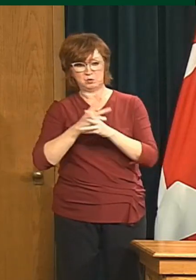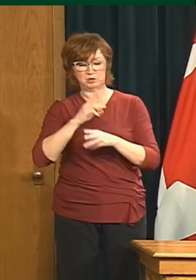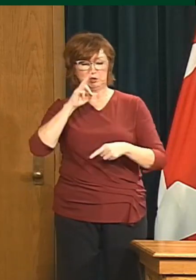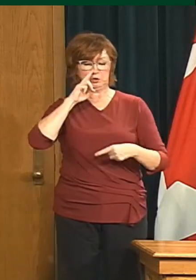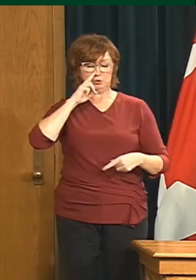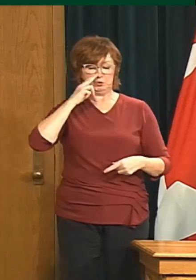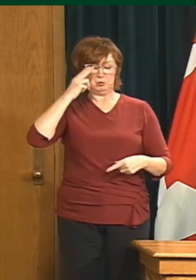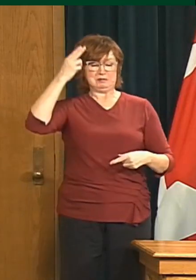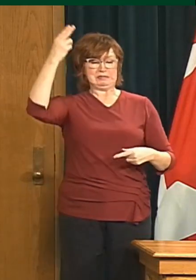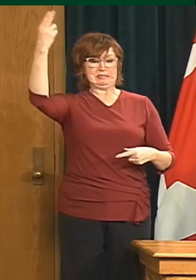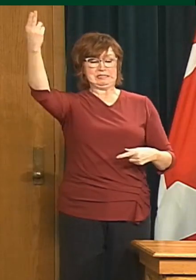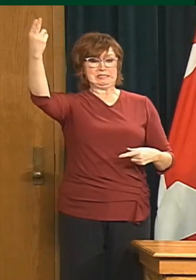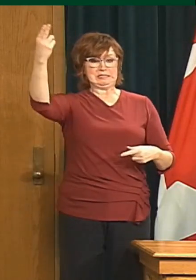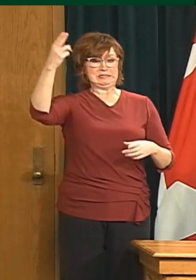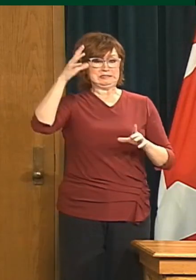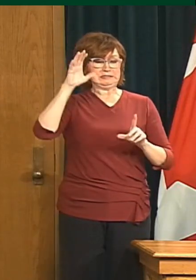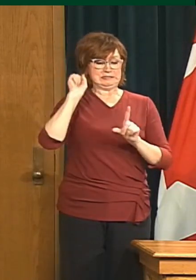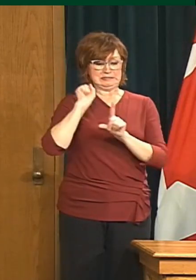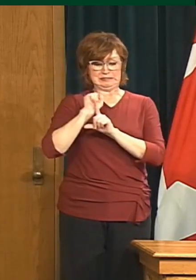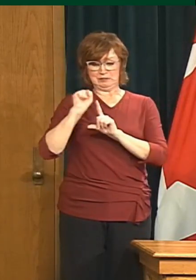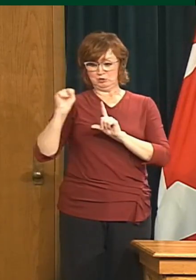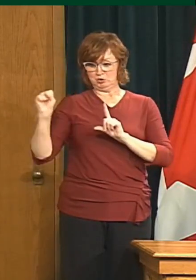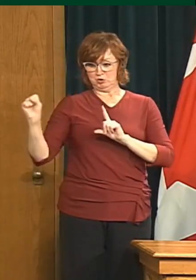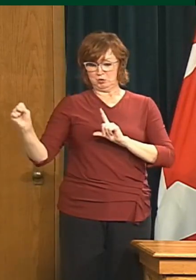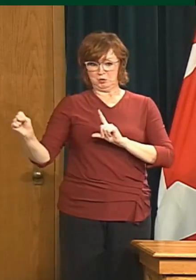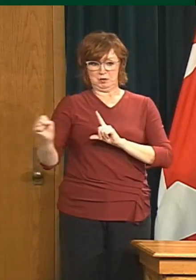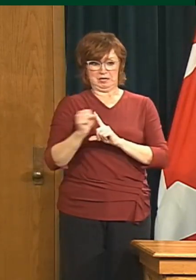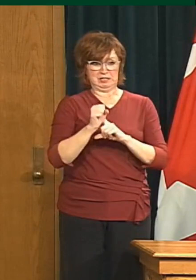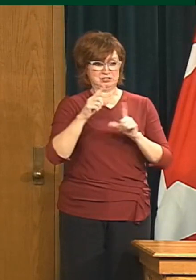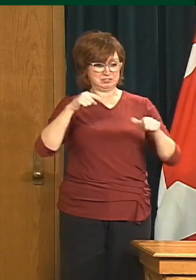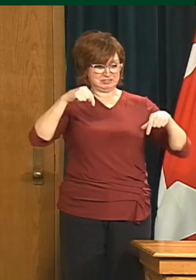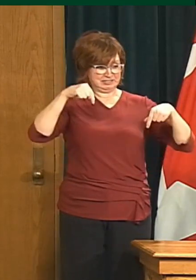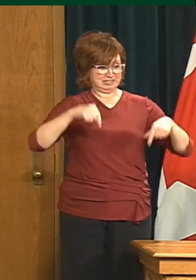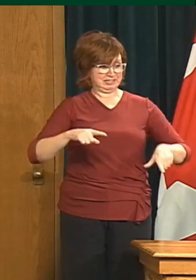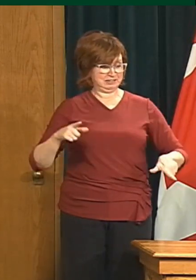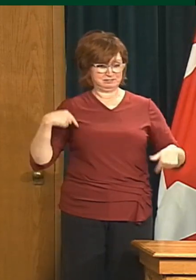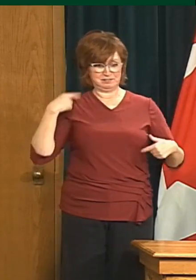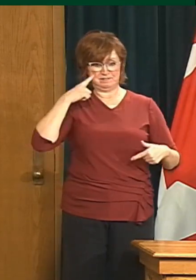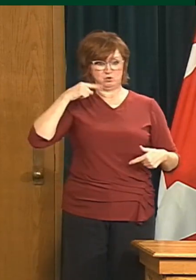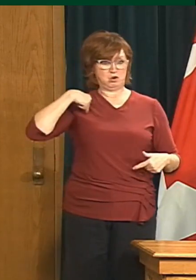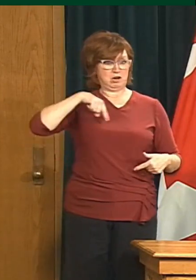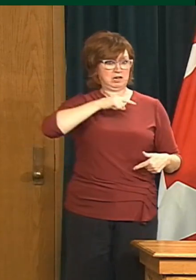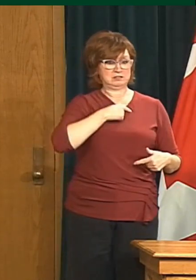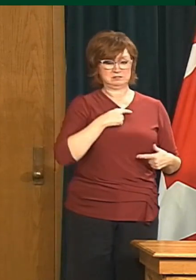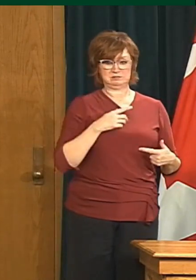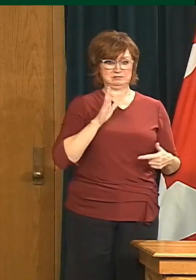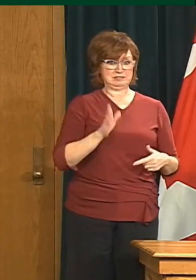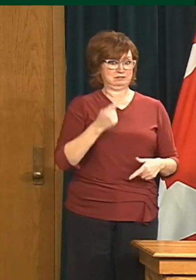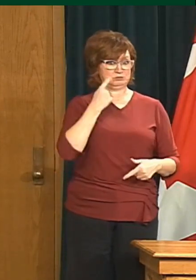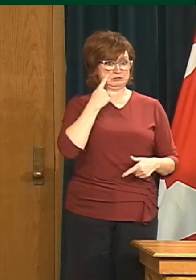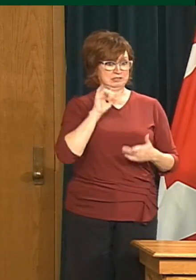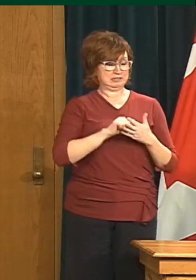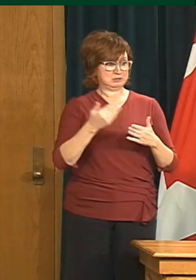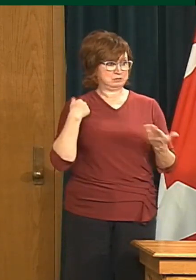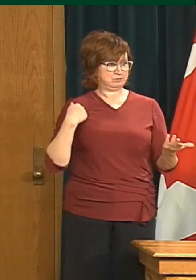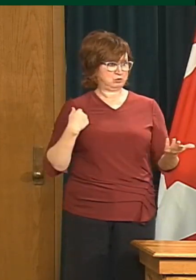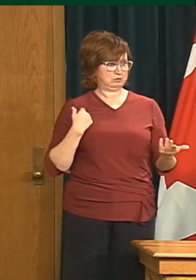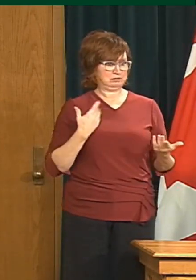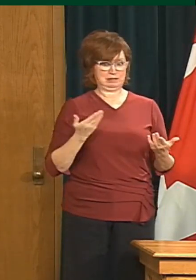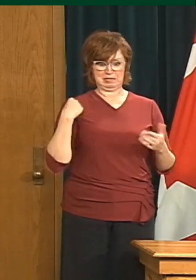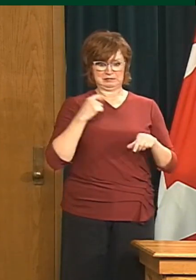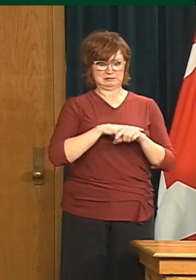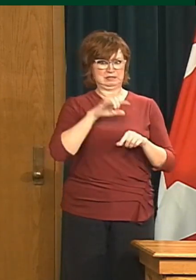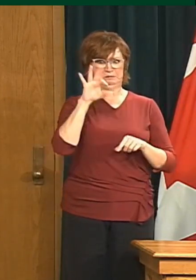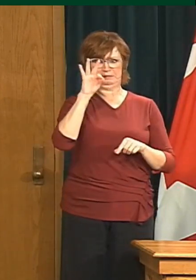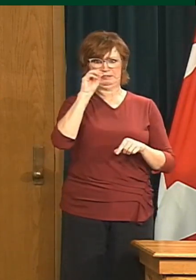in particularly unprecedented for our generation. What we are asking the people in our communities to do, virtually to stay